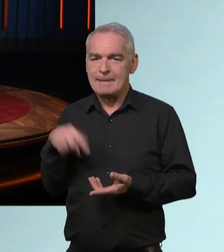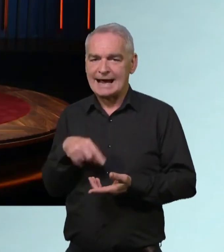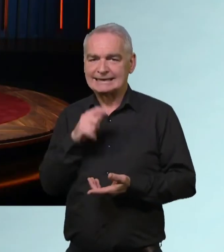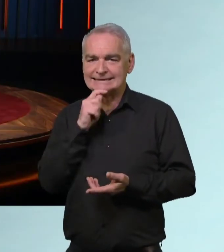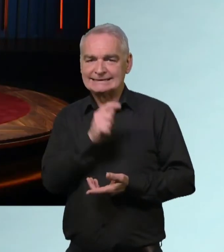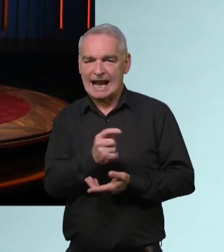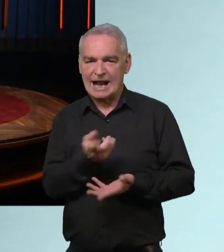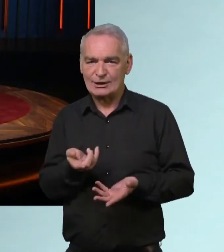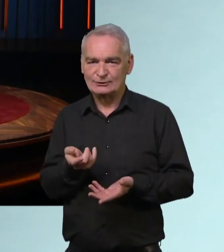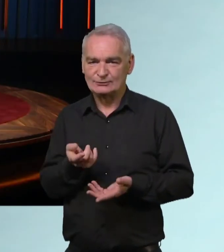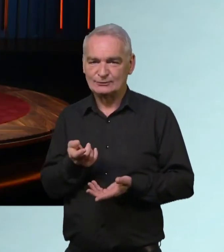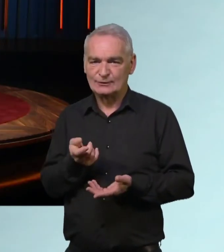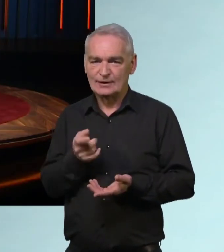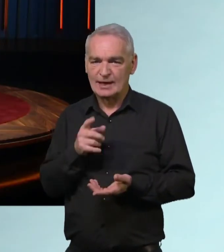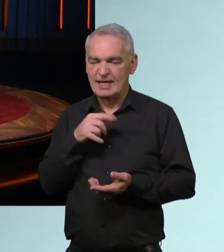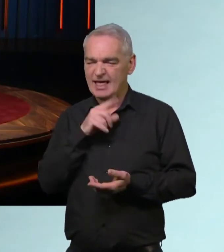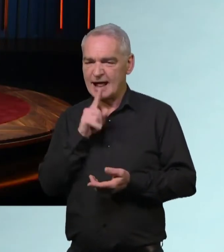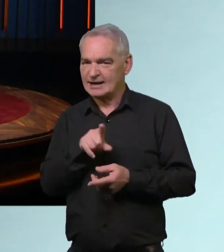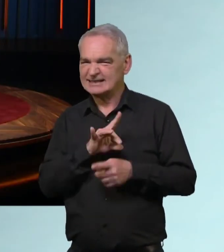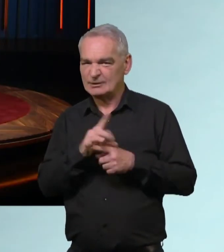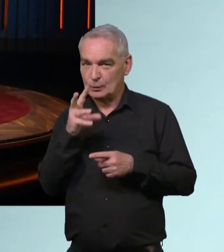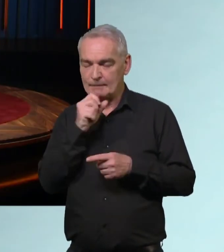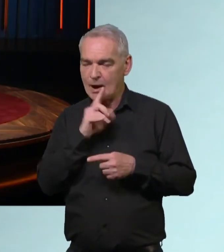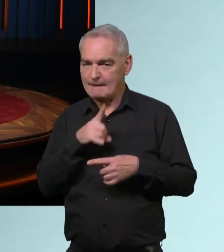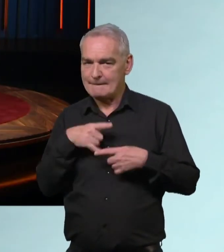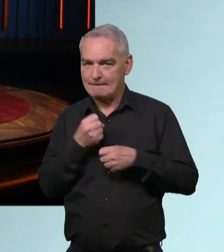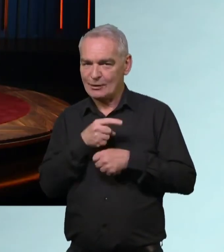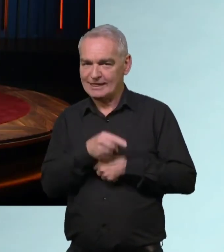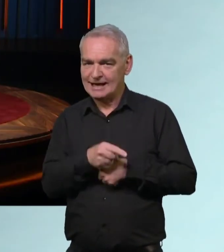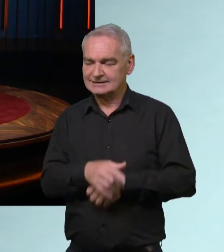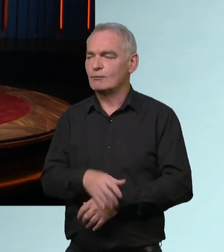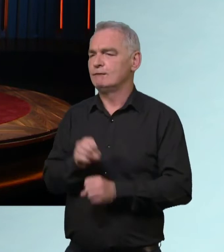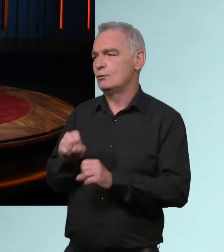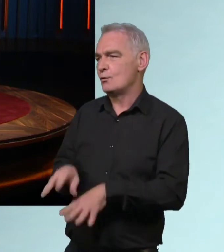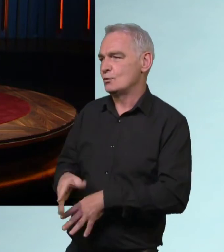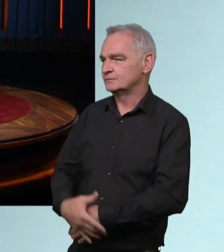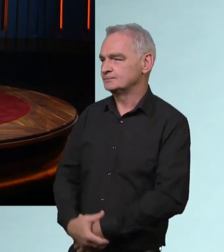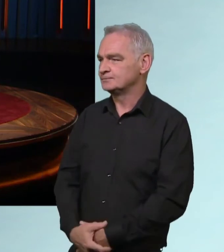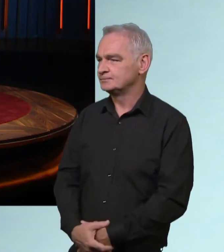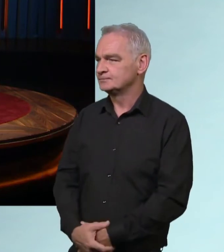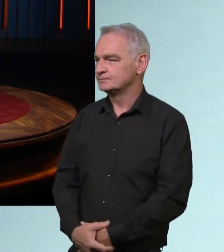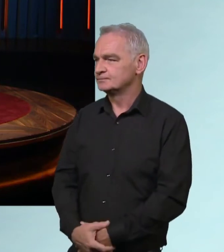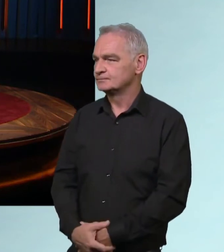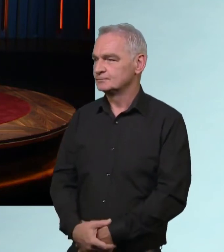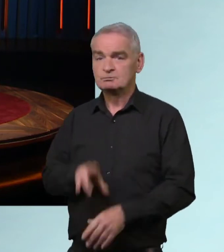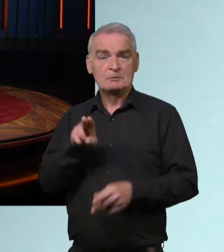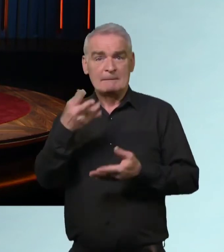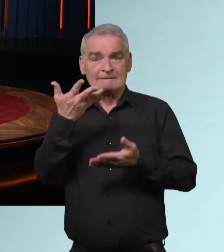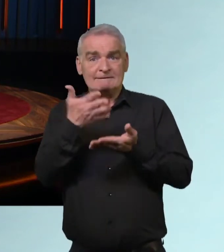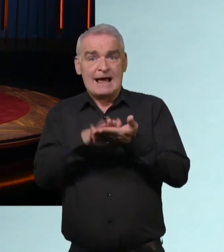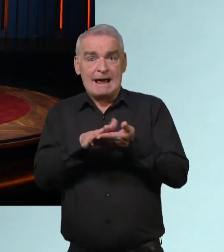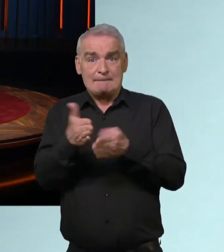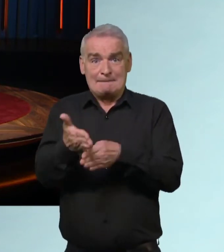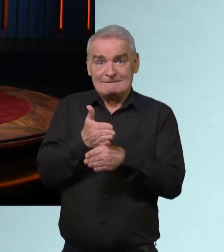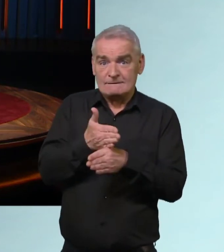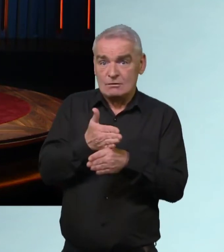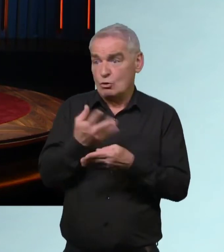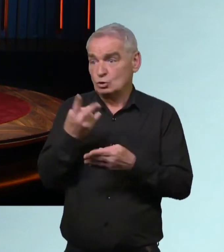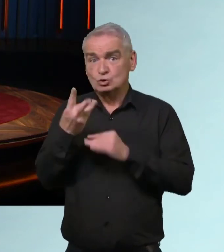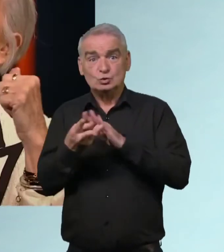it's the wee run up to it that I'm not too happy about. You know, the sort of the 5 minutes before, the 2 weeks before, or unfortunately some people with